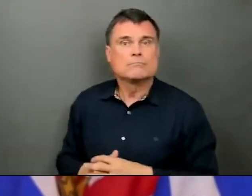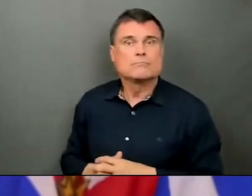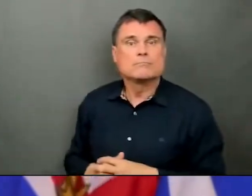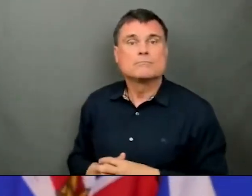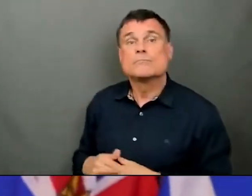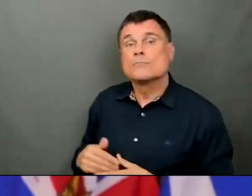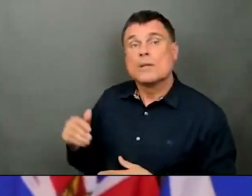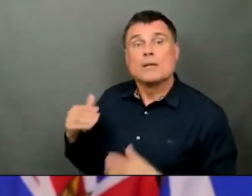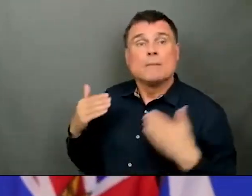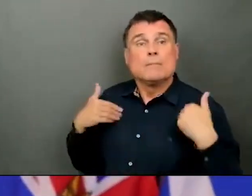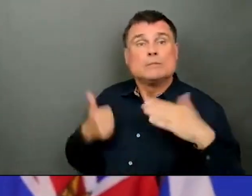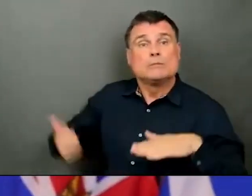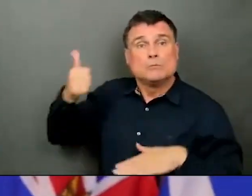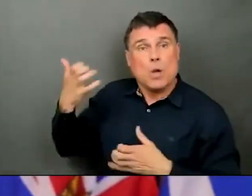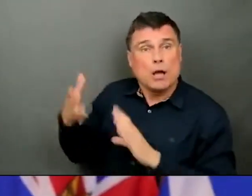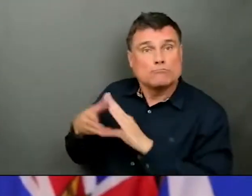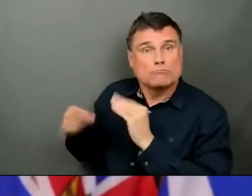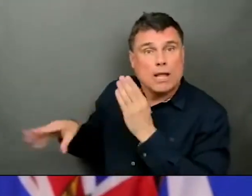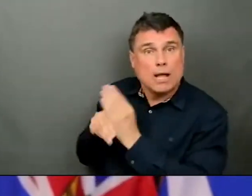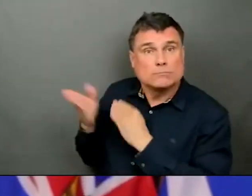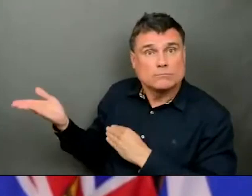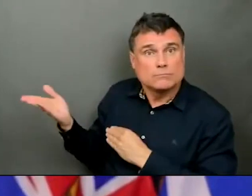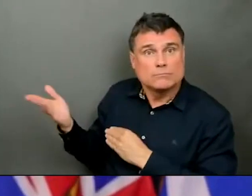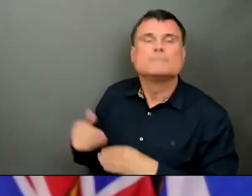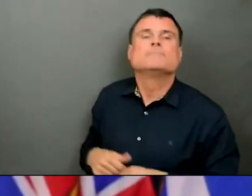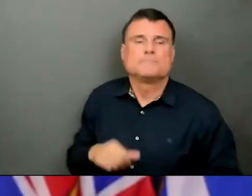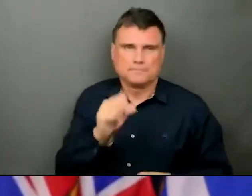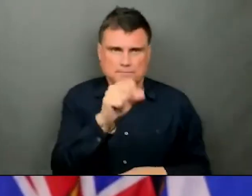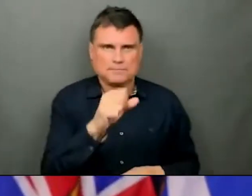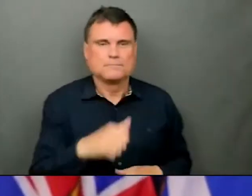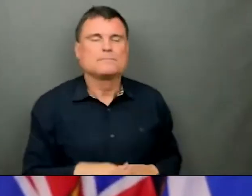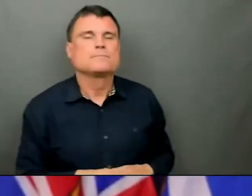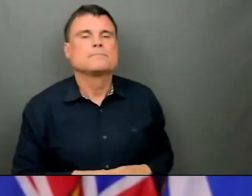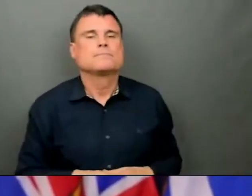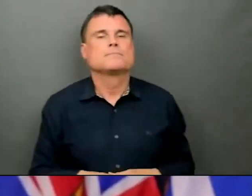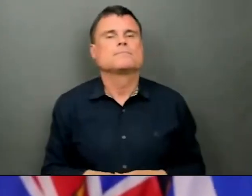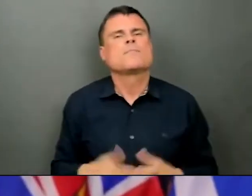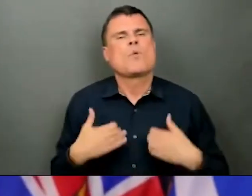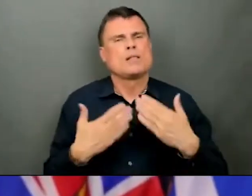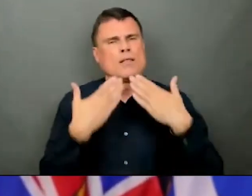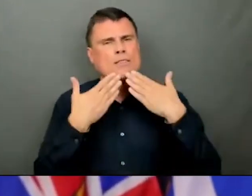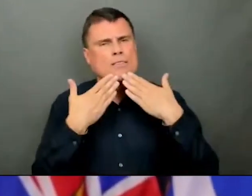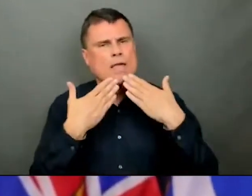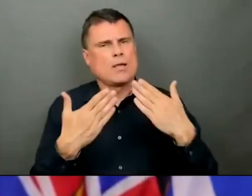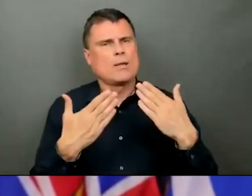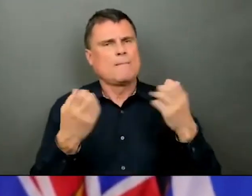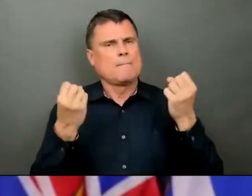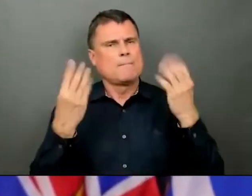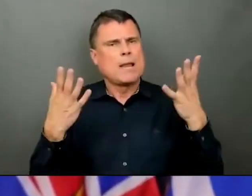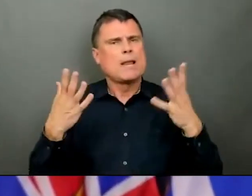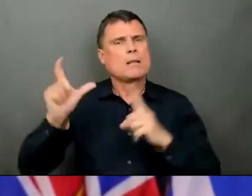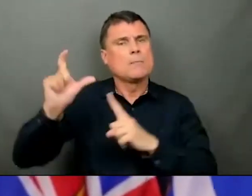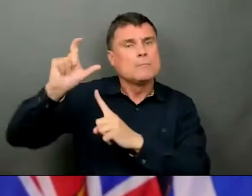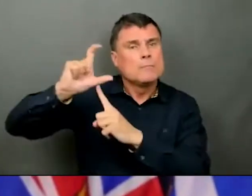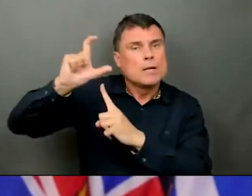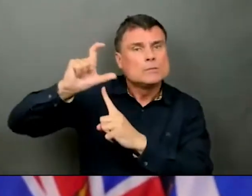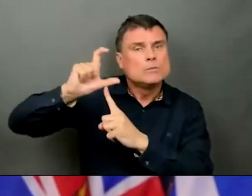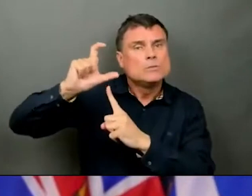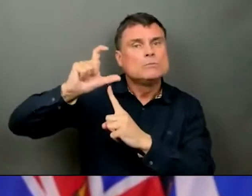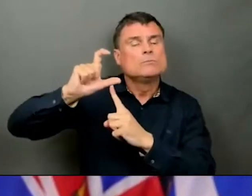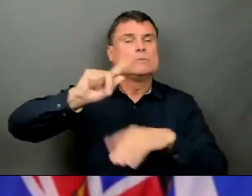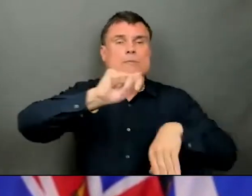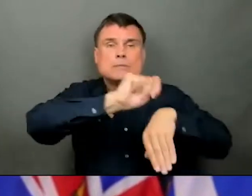Just to express my appreciation to many gurdwaras, many mosques, other organizations in Surrey